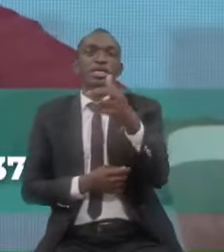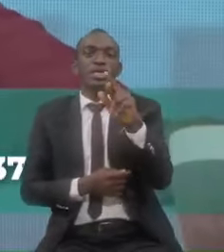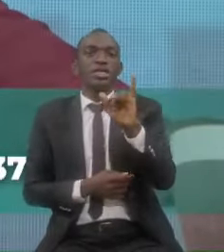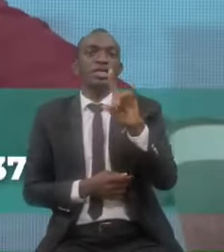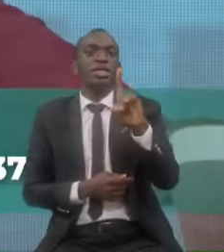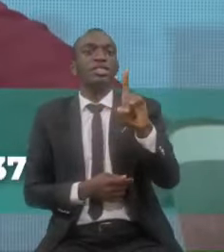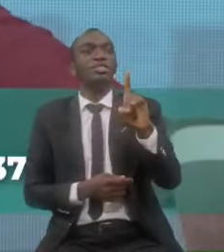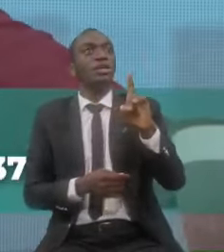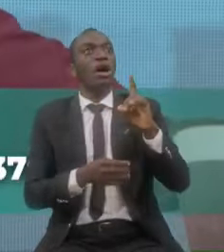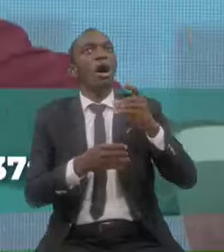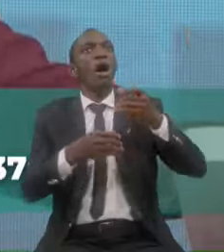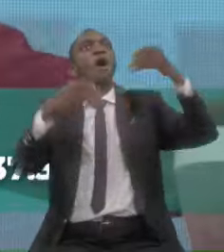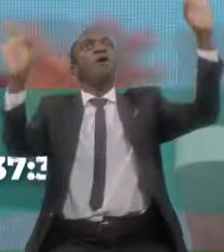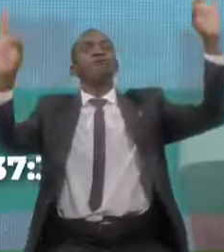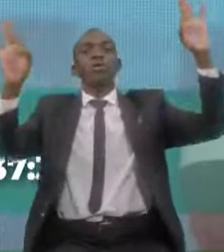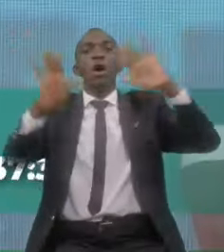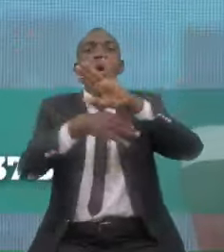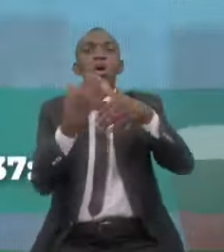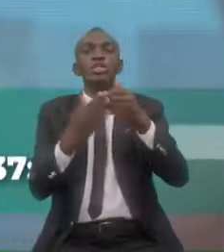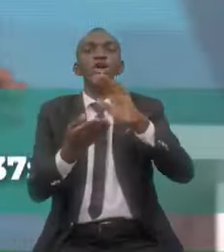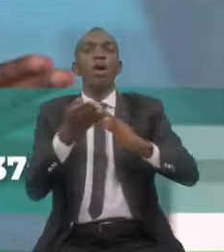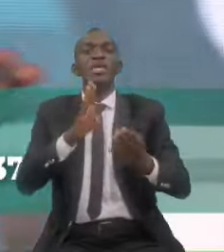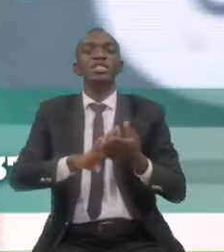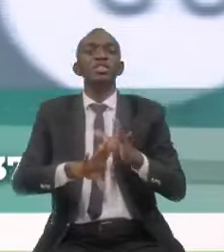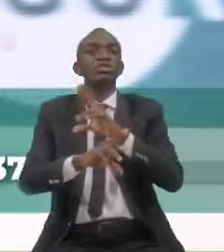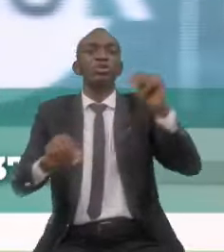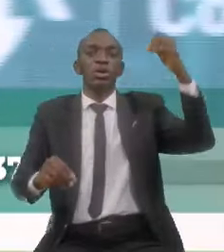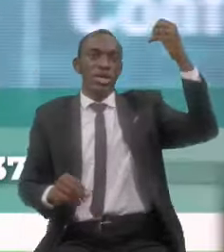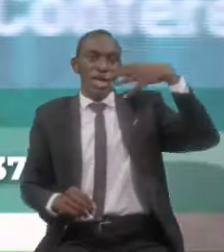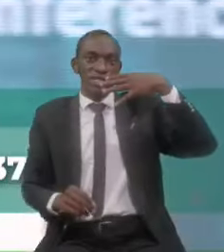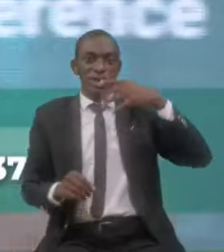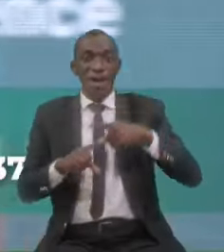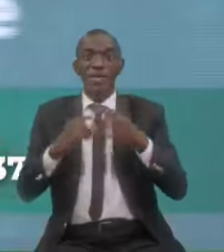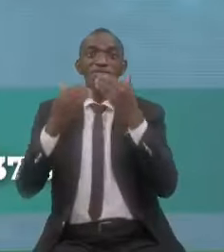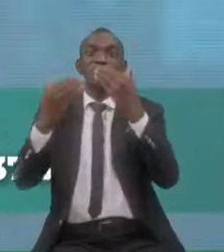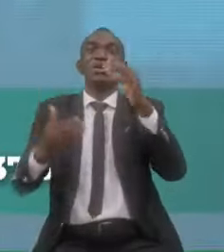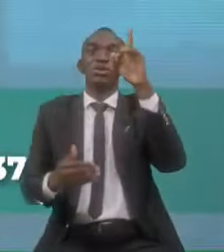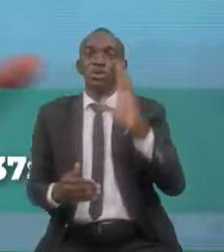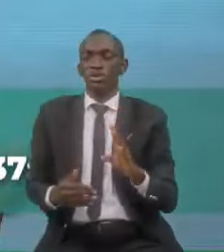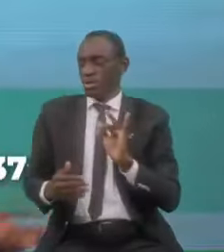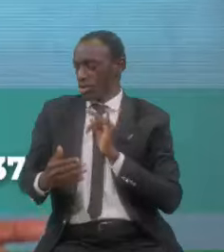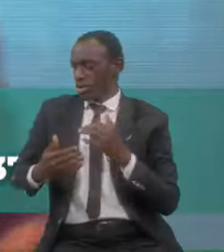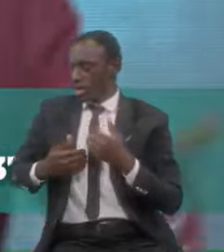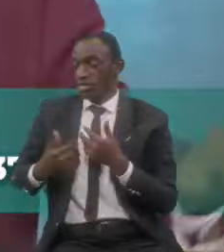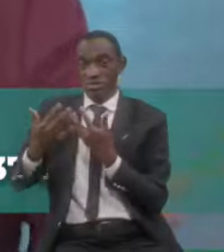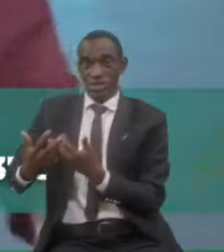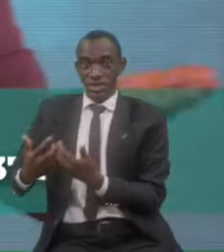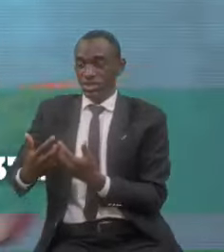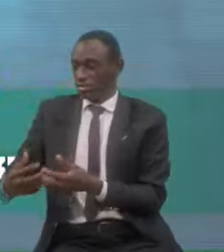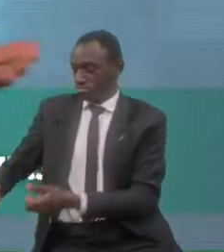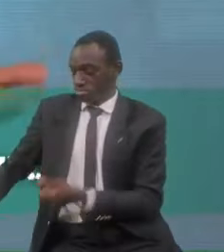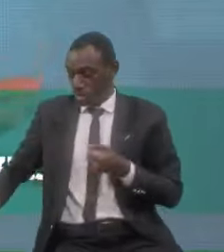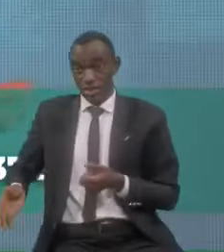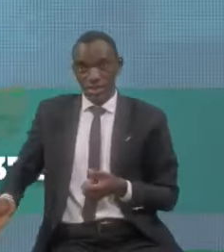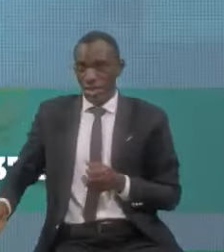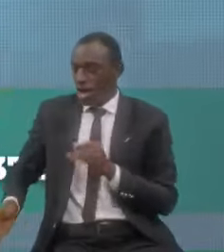off in our community. But thank God you have a generator there. And then you might go there yourself. You might tell,